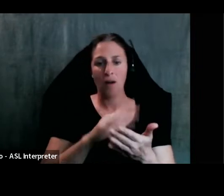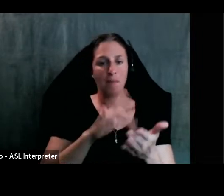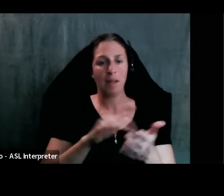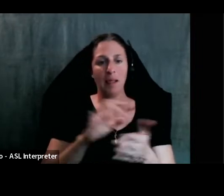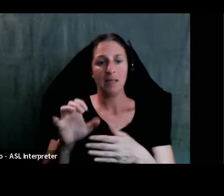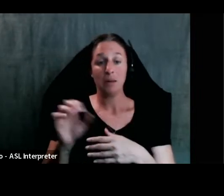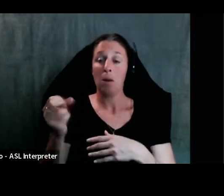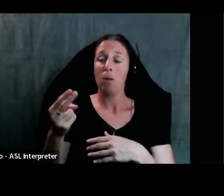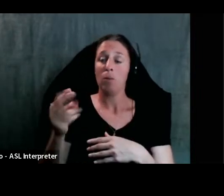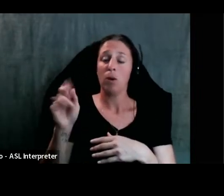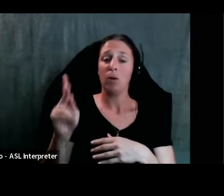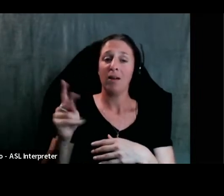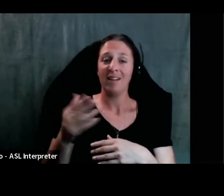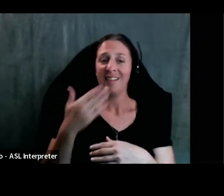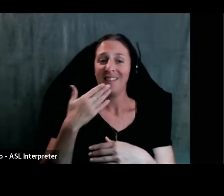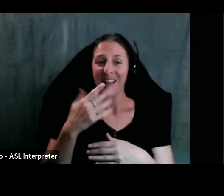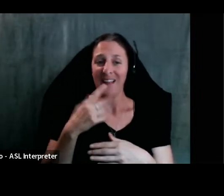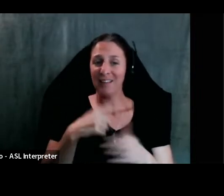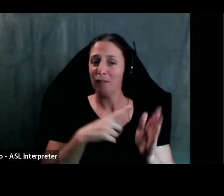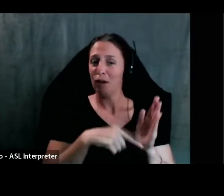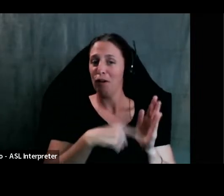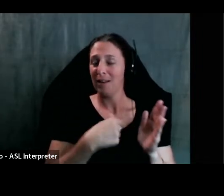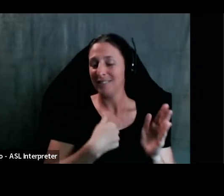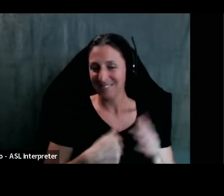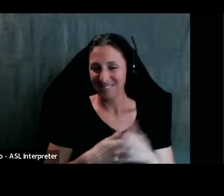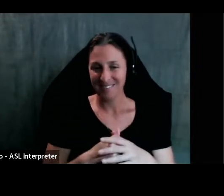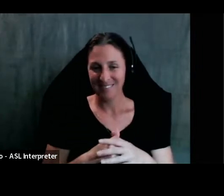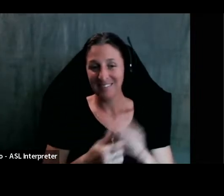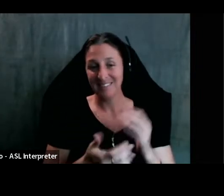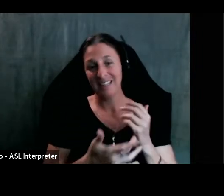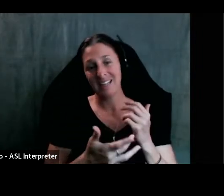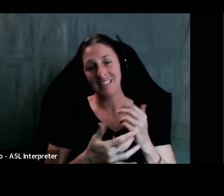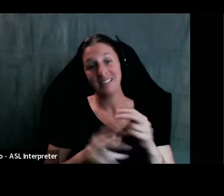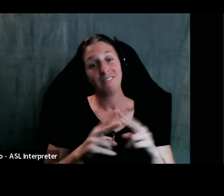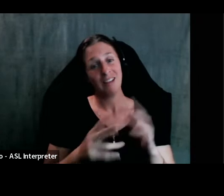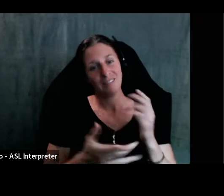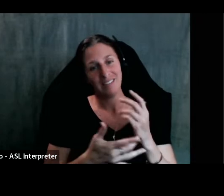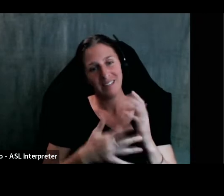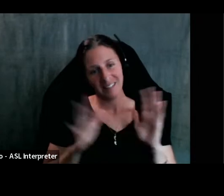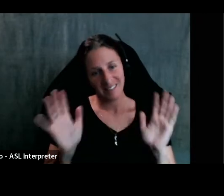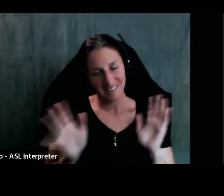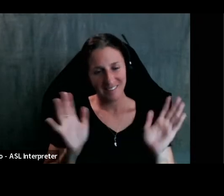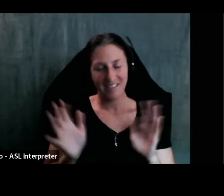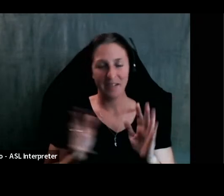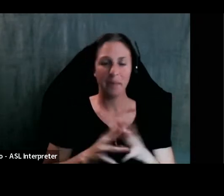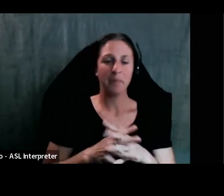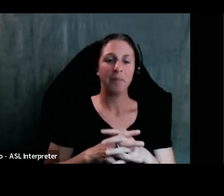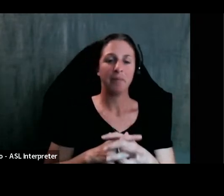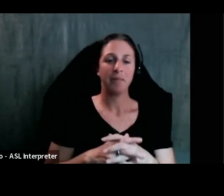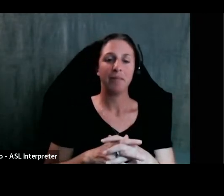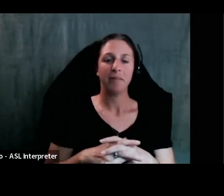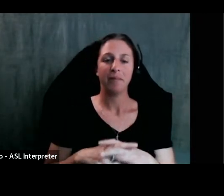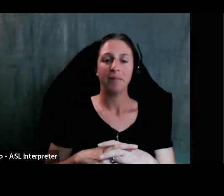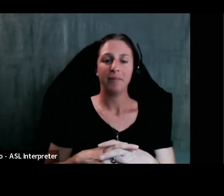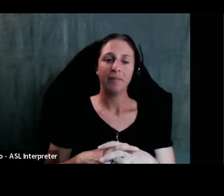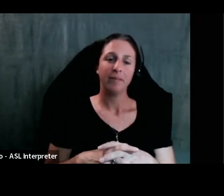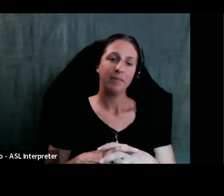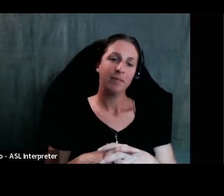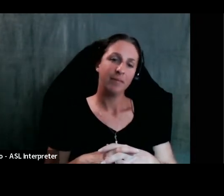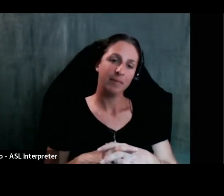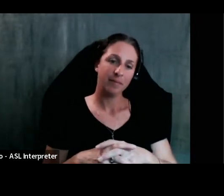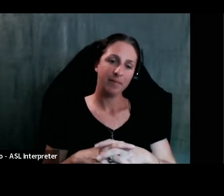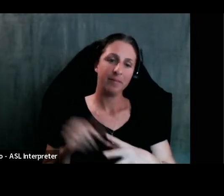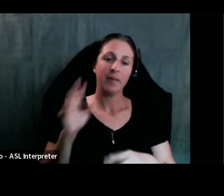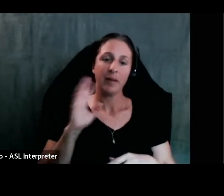okay. Thanks for the correction. technically. Very technically though. All right. I'll